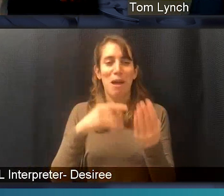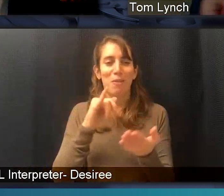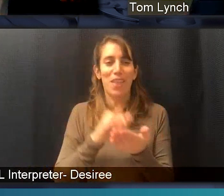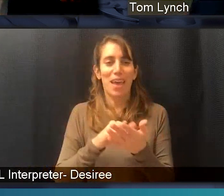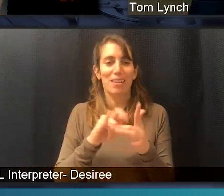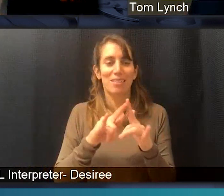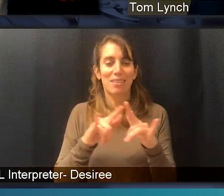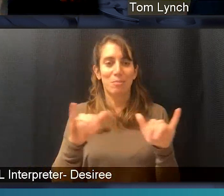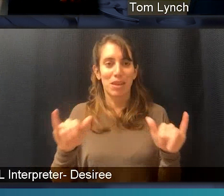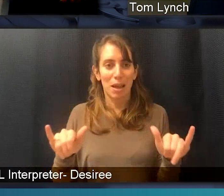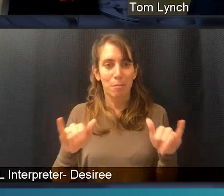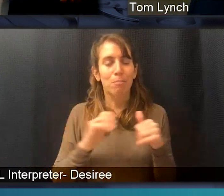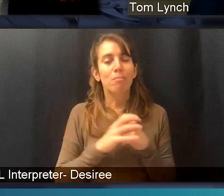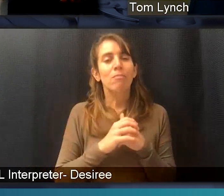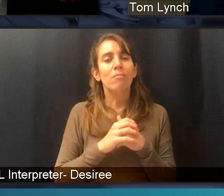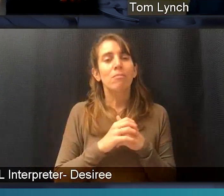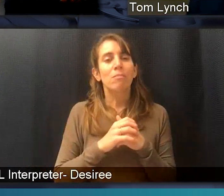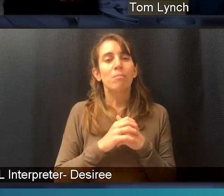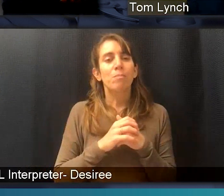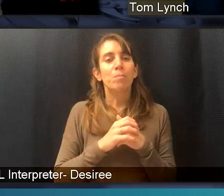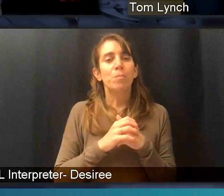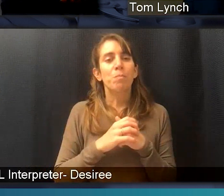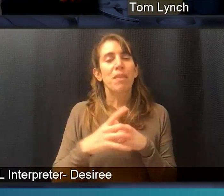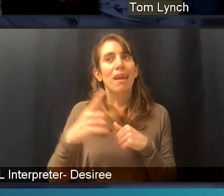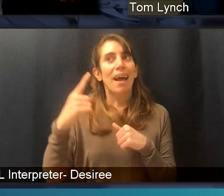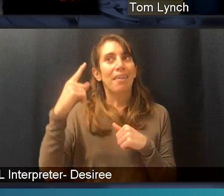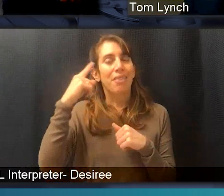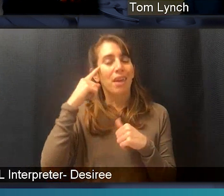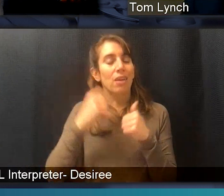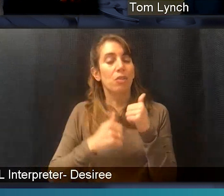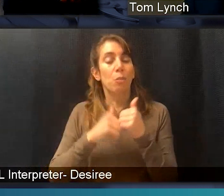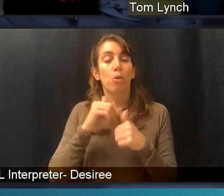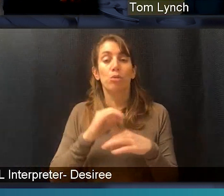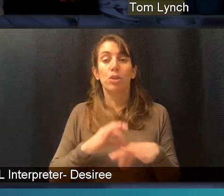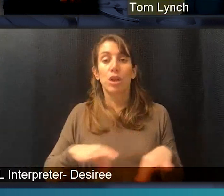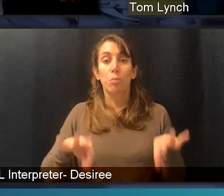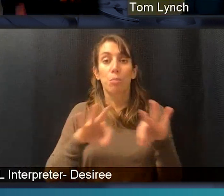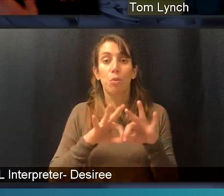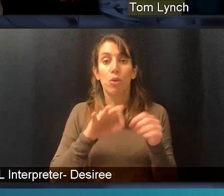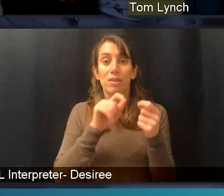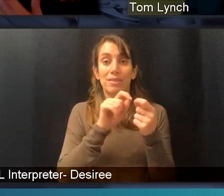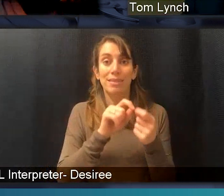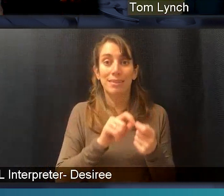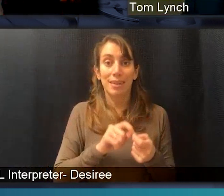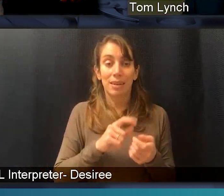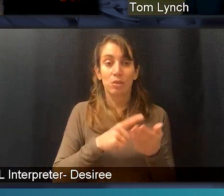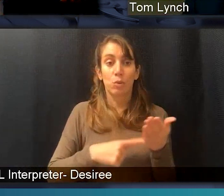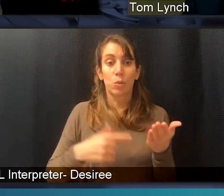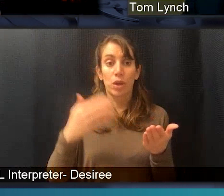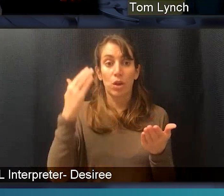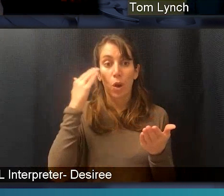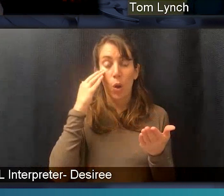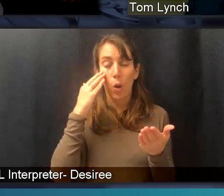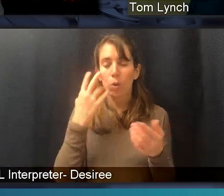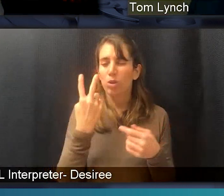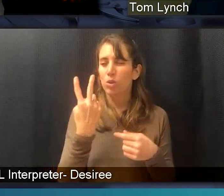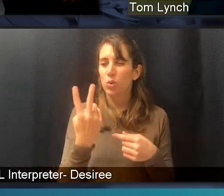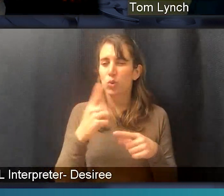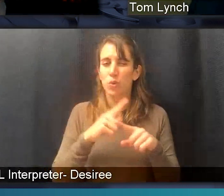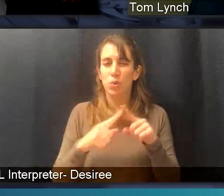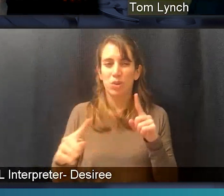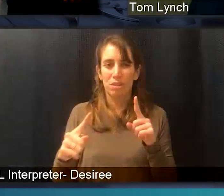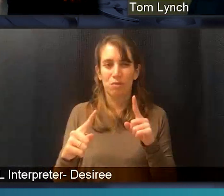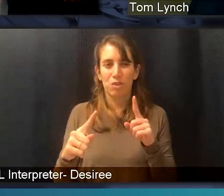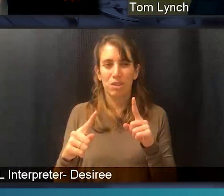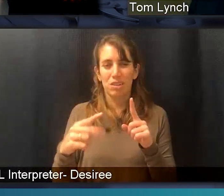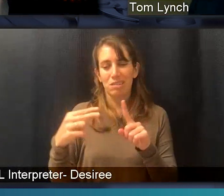for some people. I think the most important details of what we do know are kind of these two different sides. One is